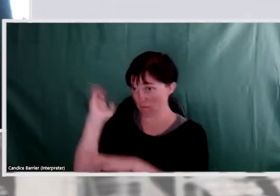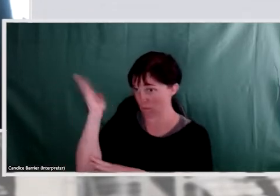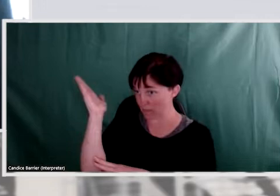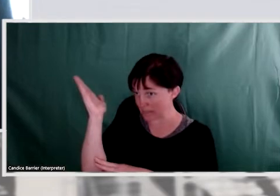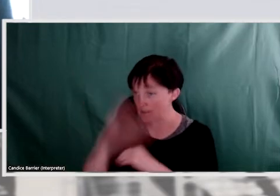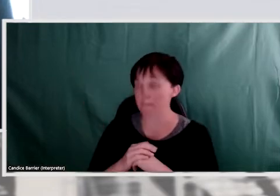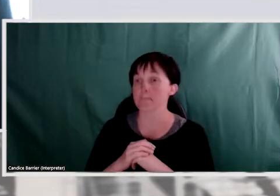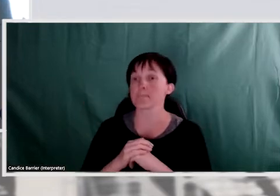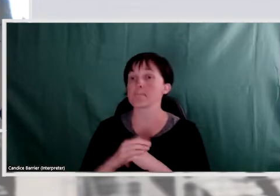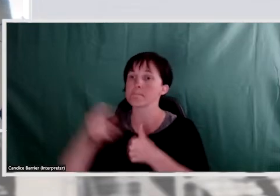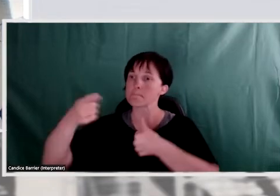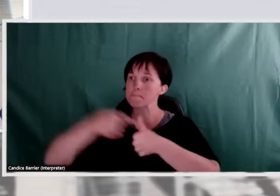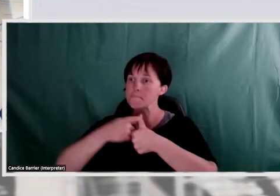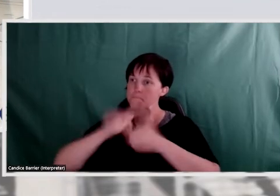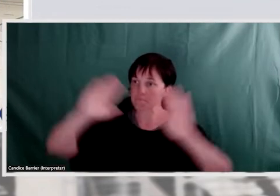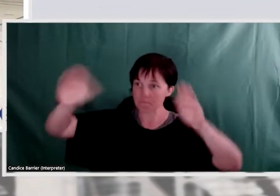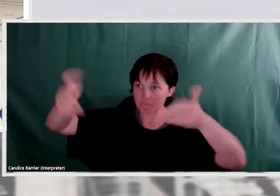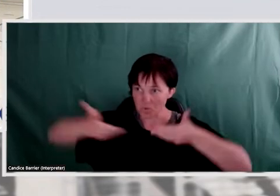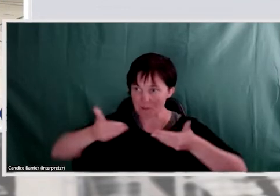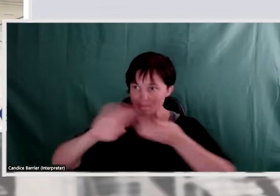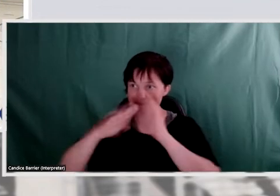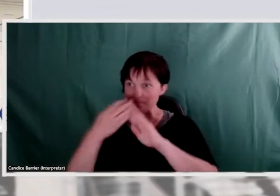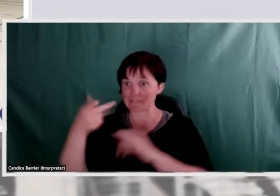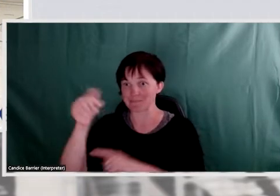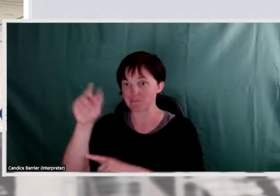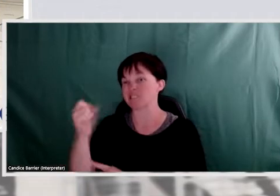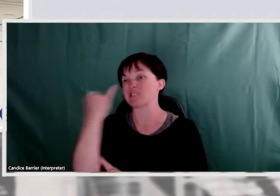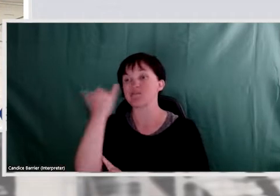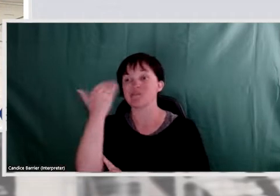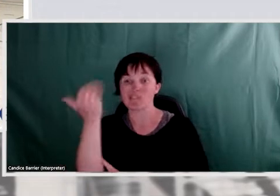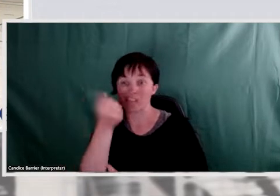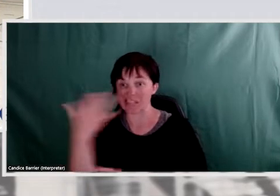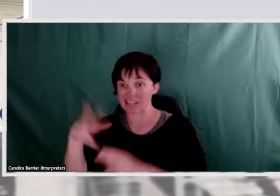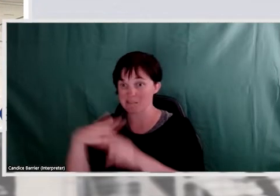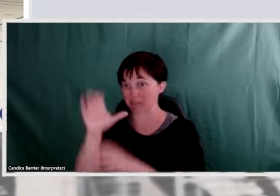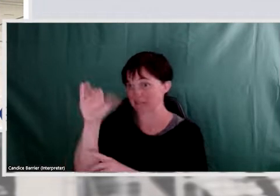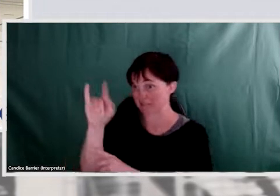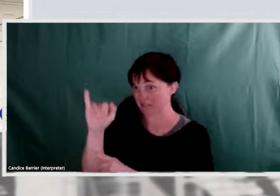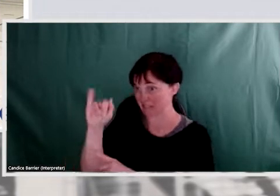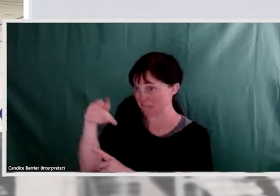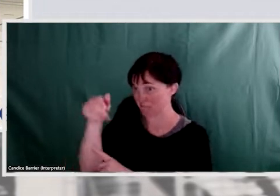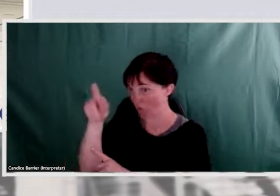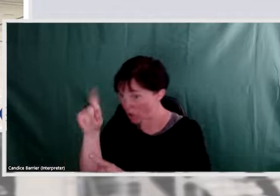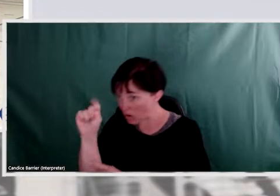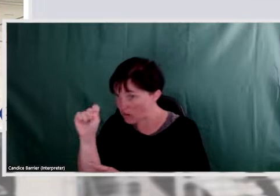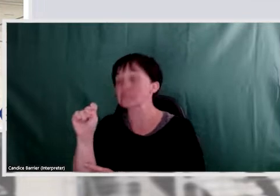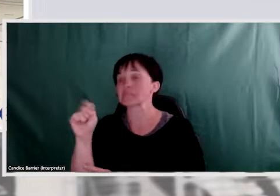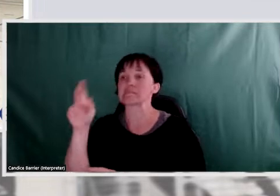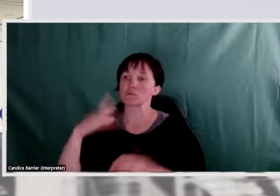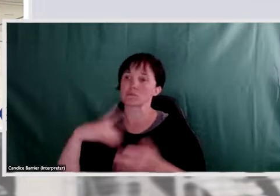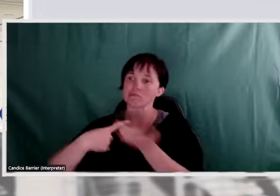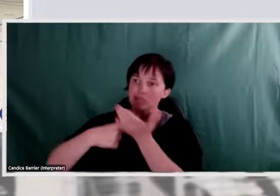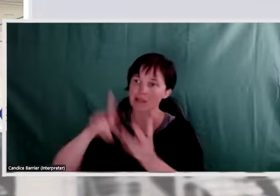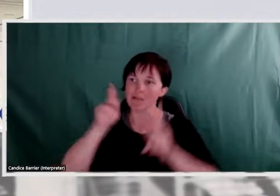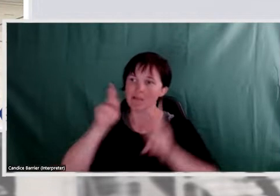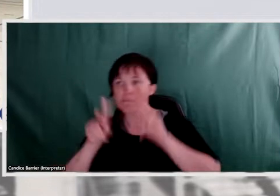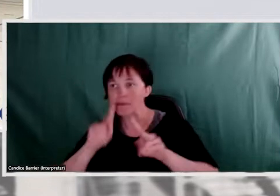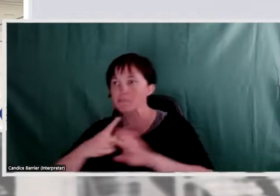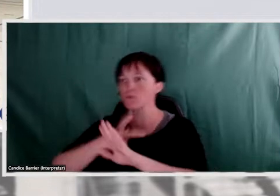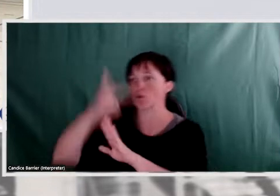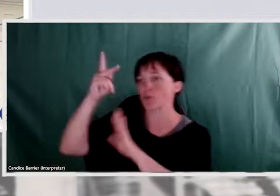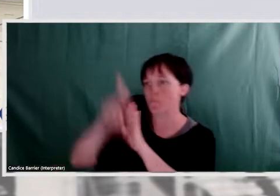So first, welcome to City Parks. You know, when you think about City Parks, we're really talking about the people and the programs